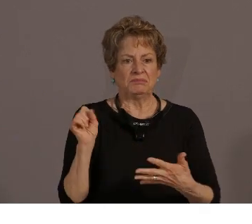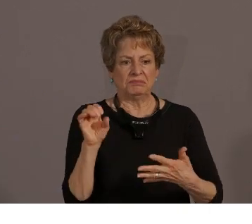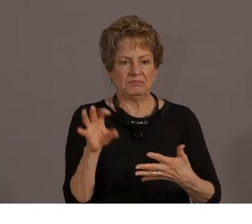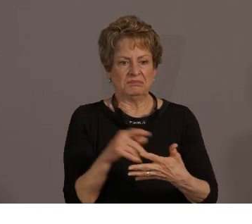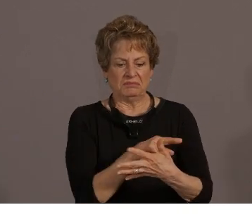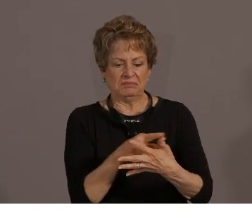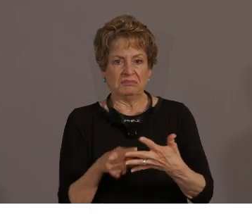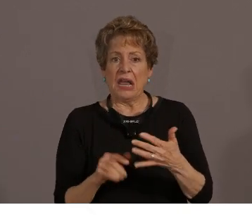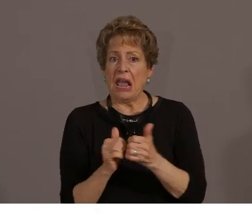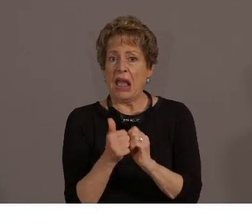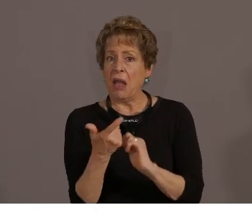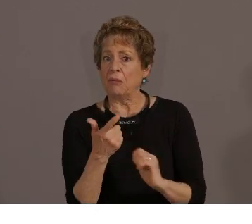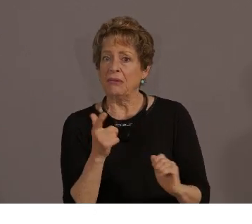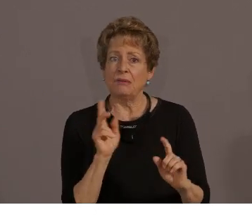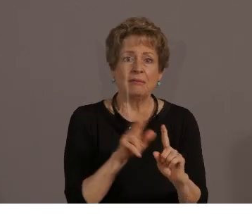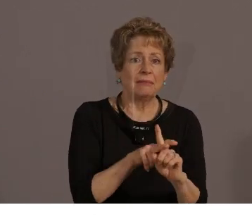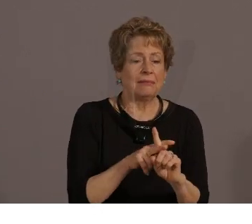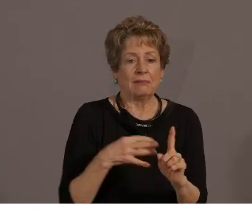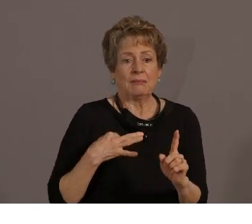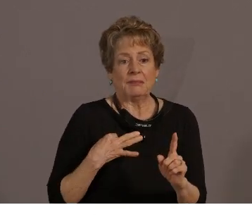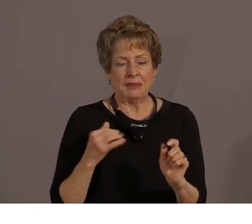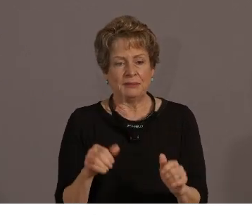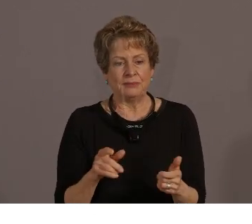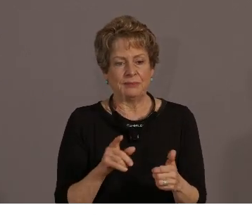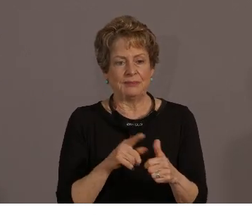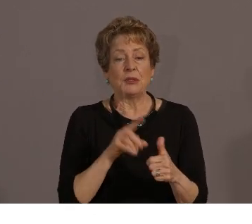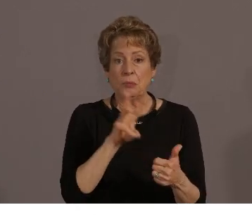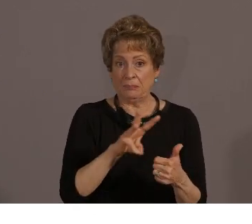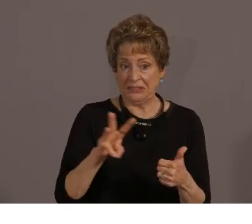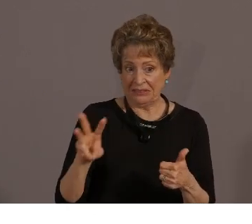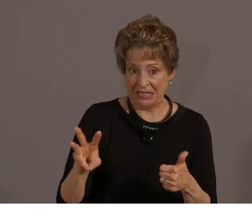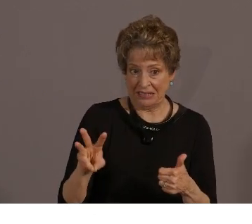can always go to our patient portal at